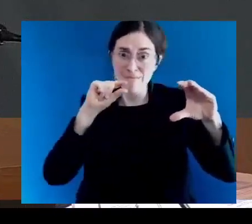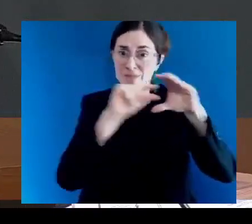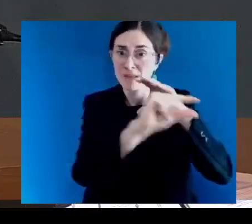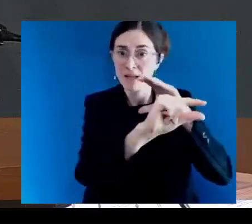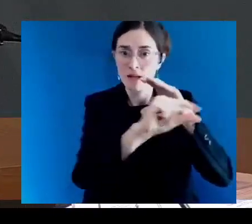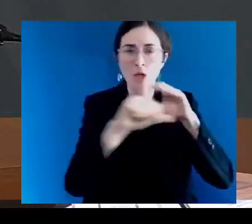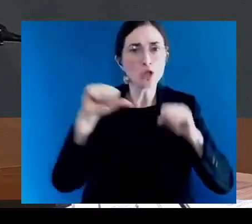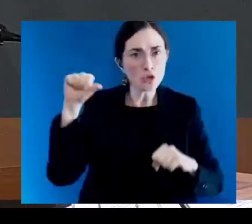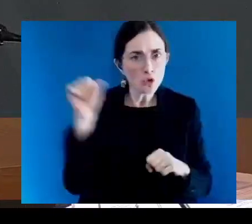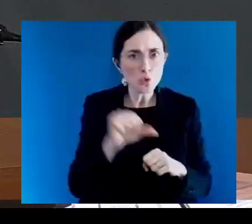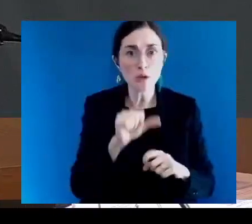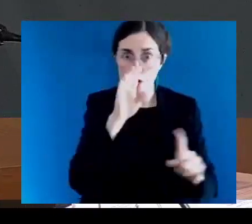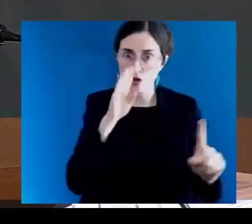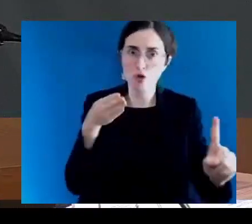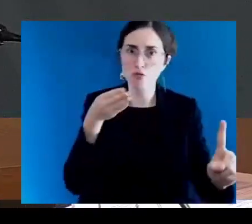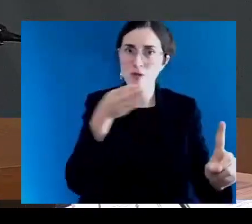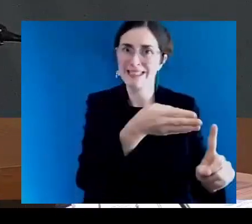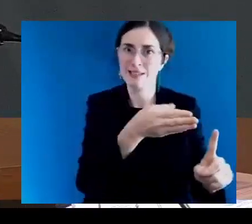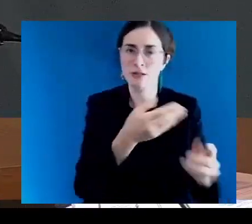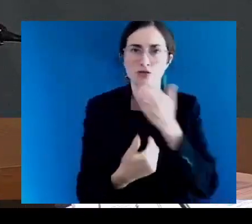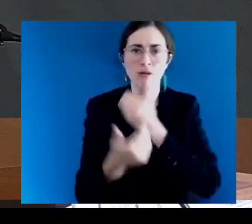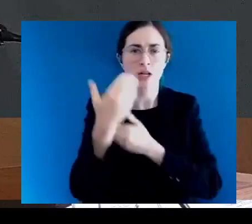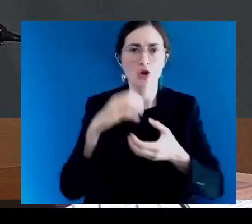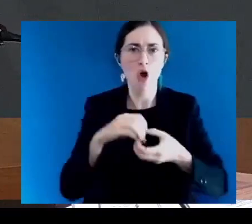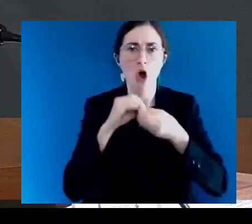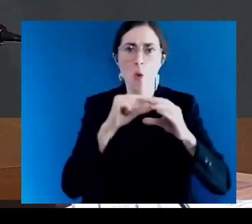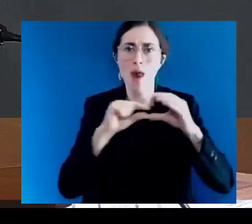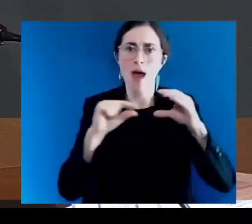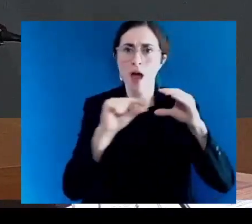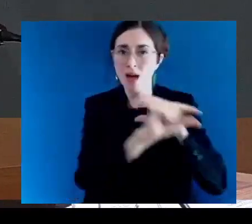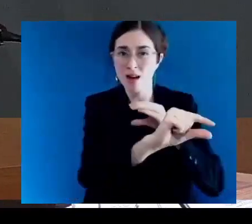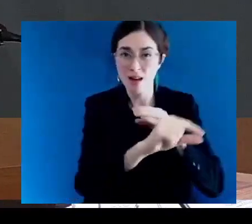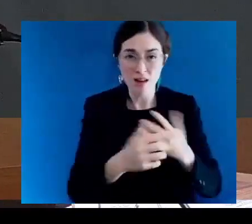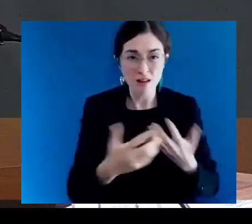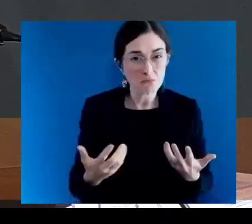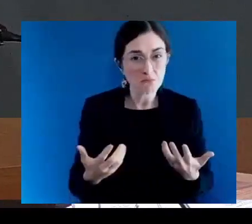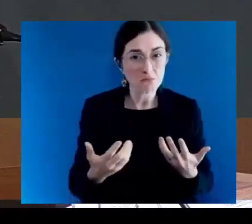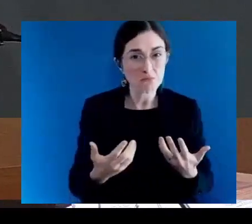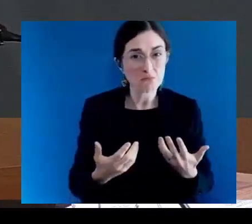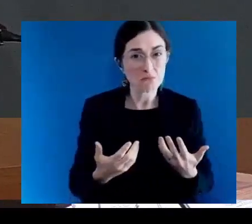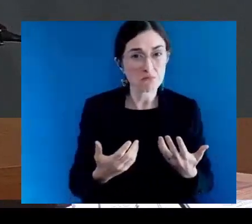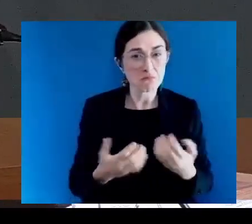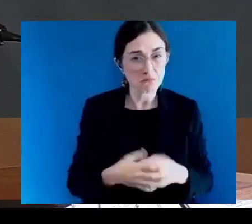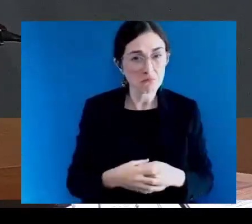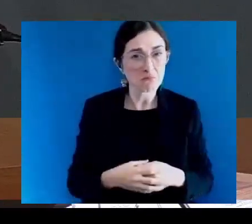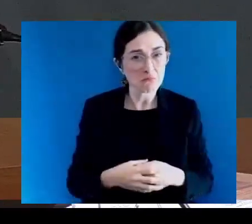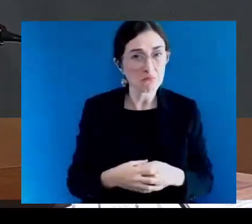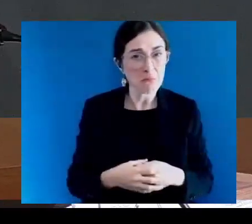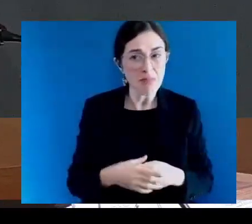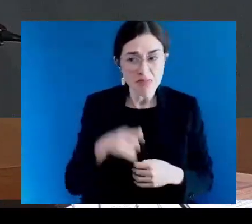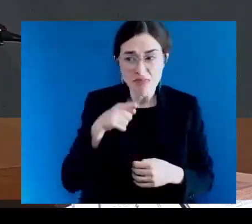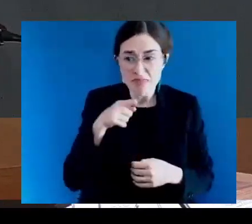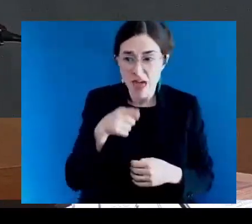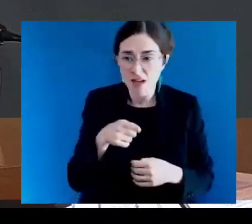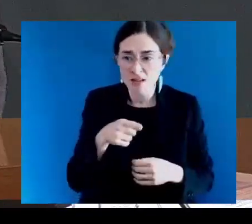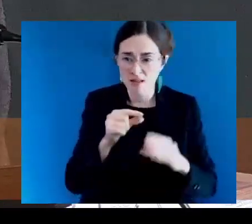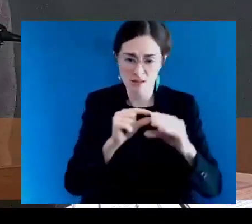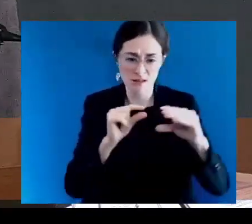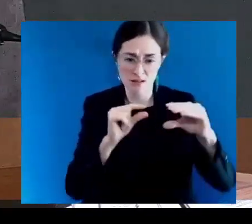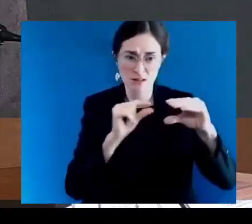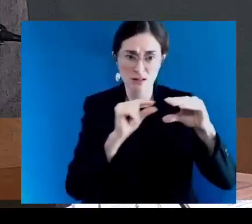revenue flow, would seem to be in accord with the principle applied to the